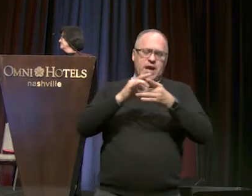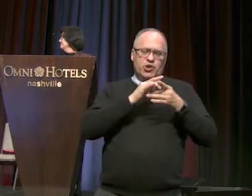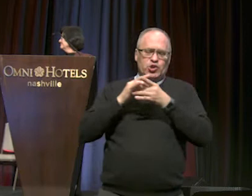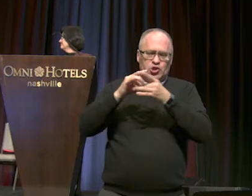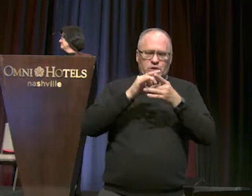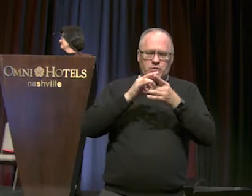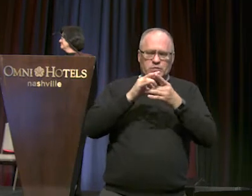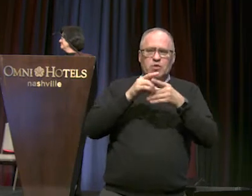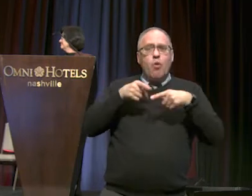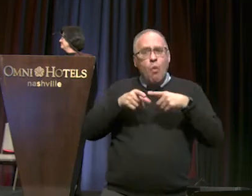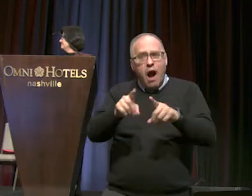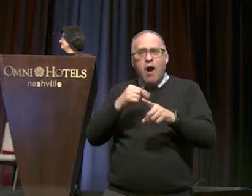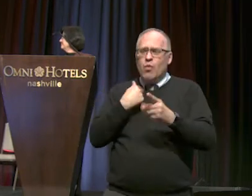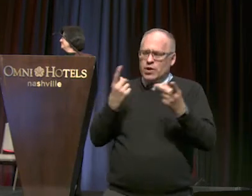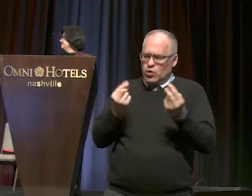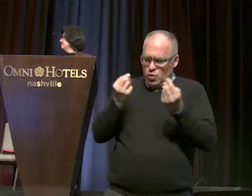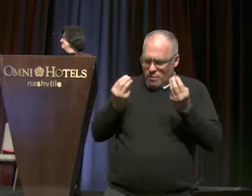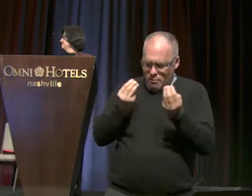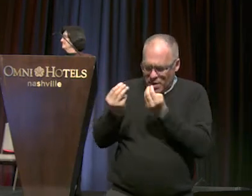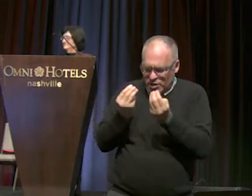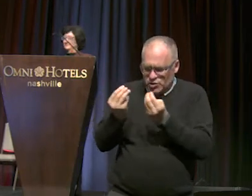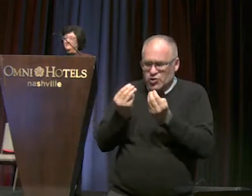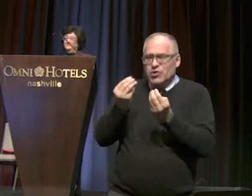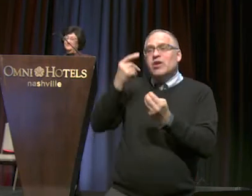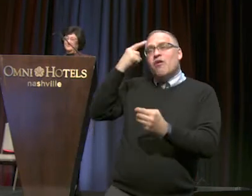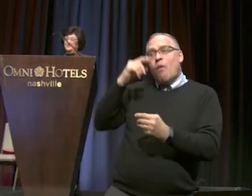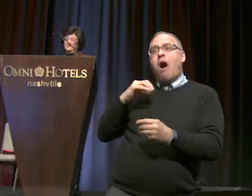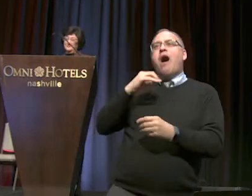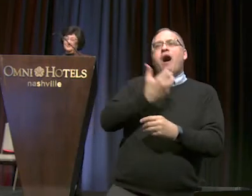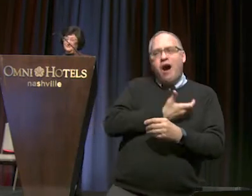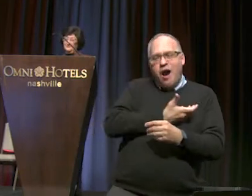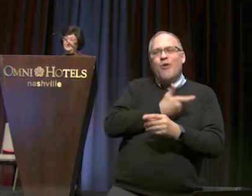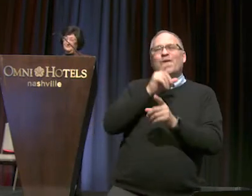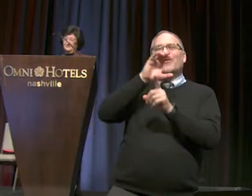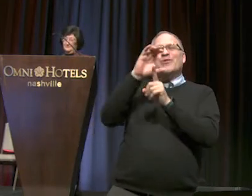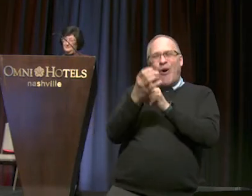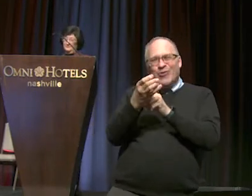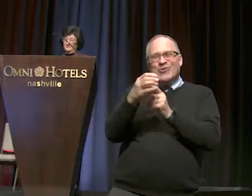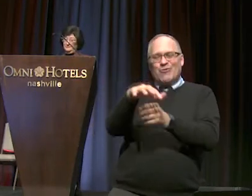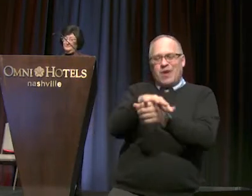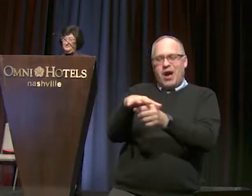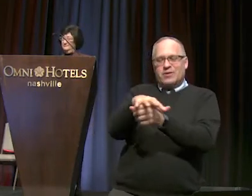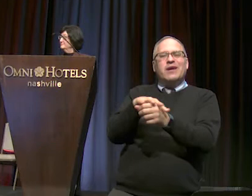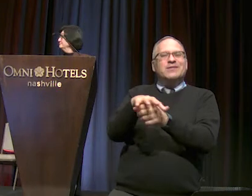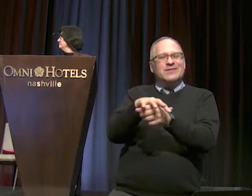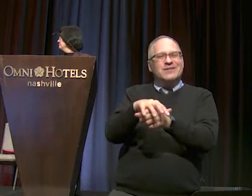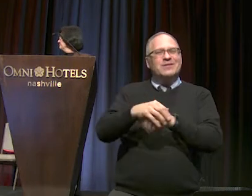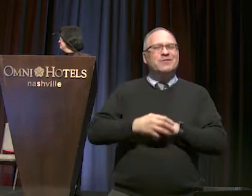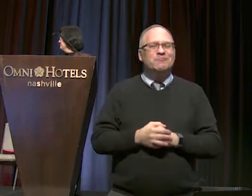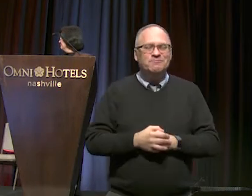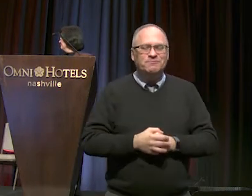do ministry that is specific to our own cultural context.